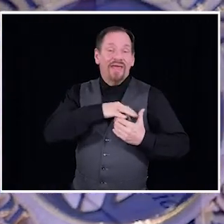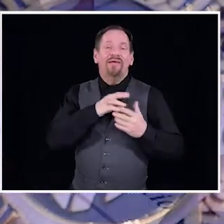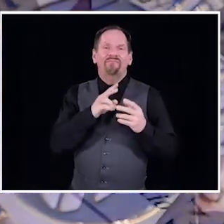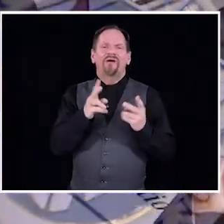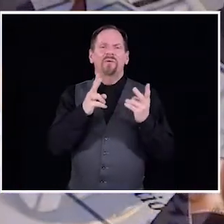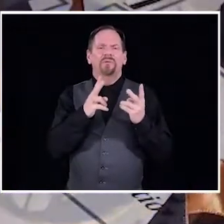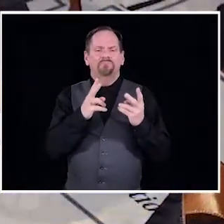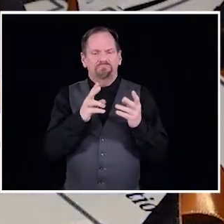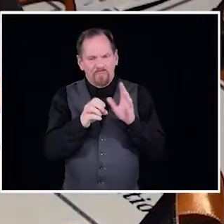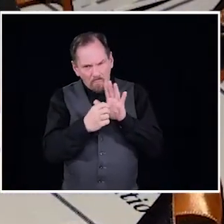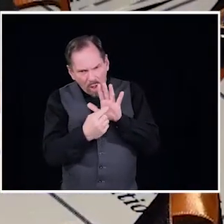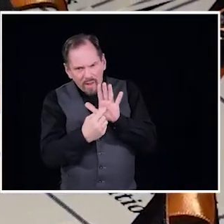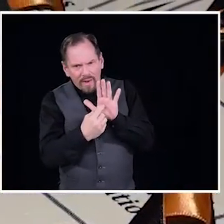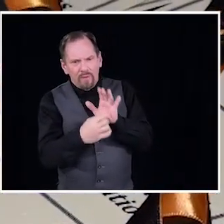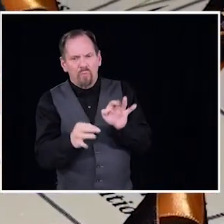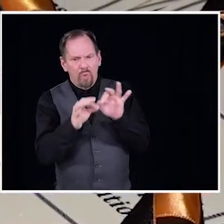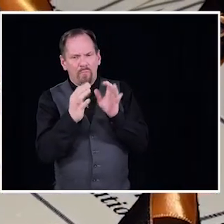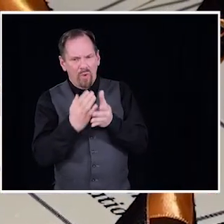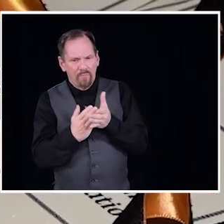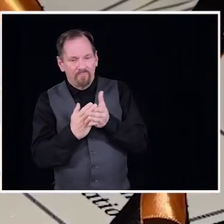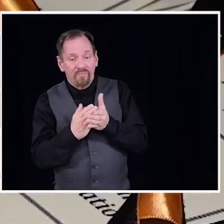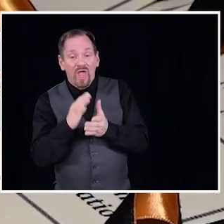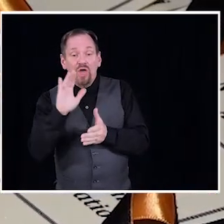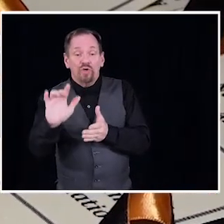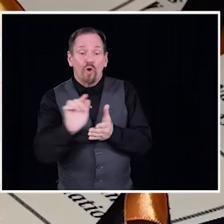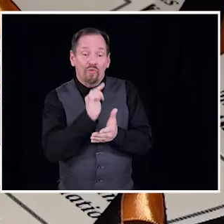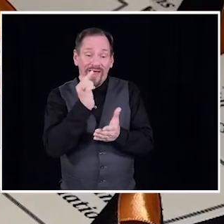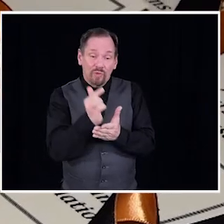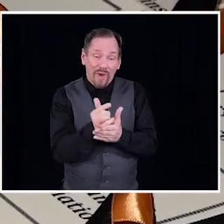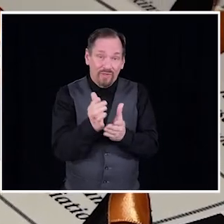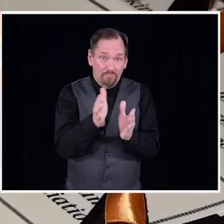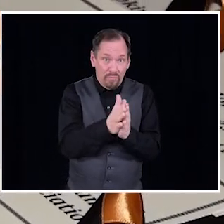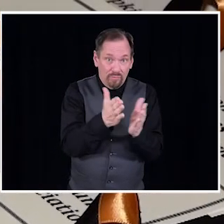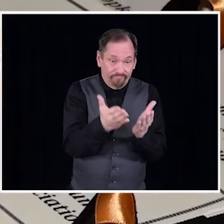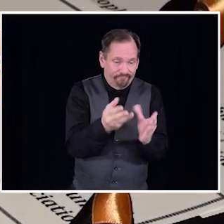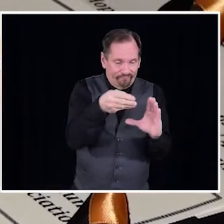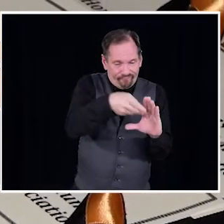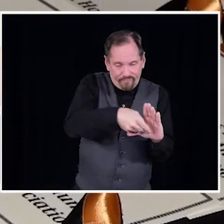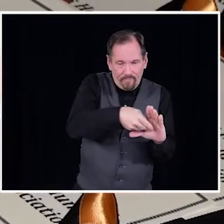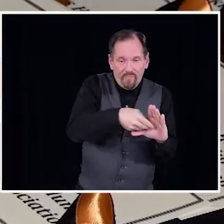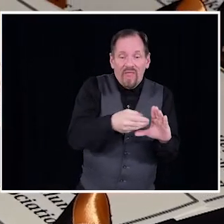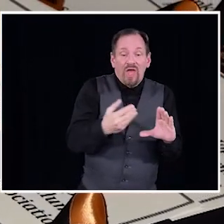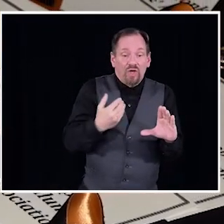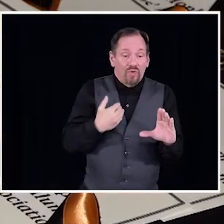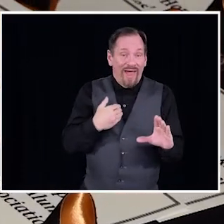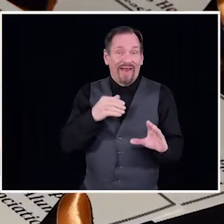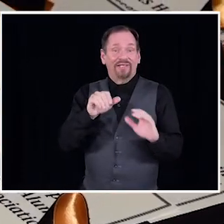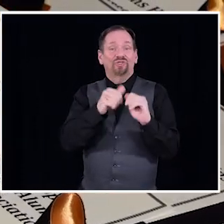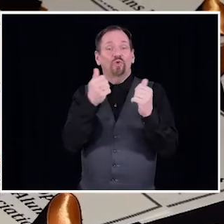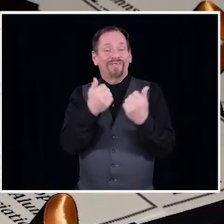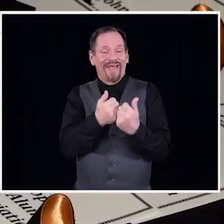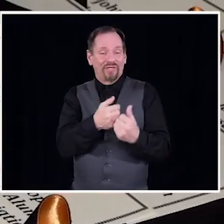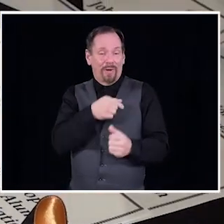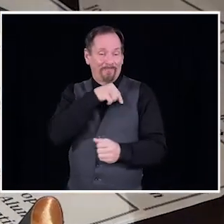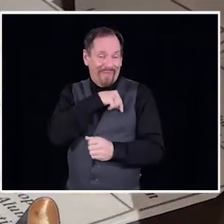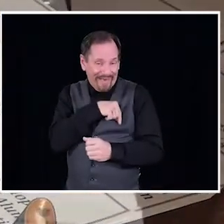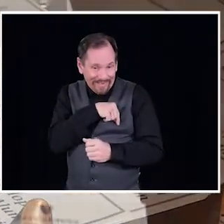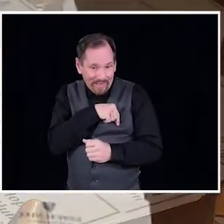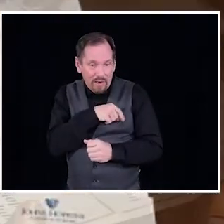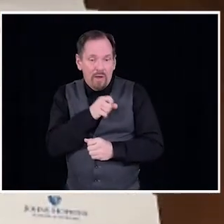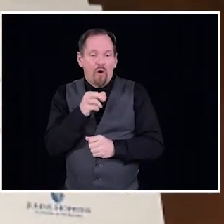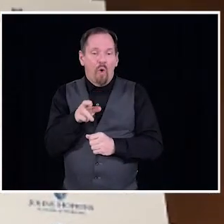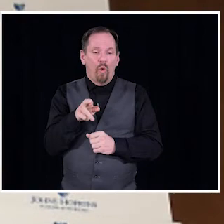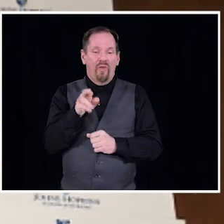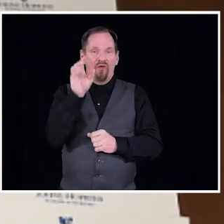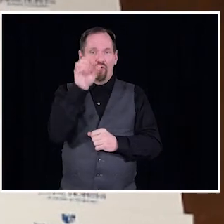nurse. In your graduation packet, you each received either the Alumni Association pin if you're new to nursing, or